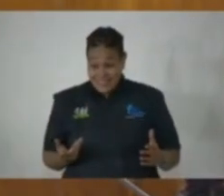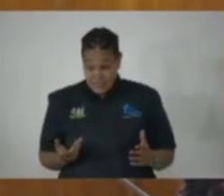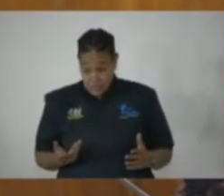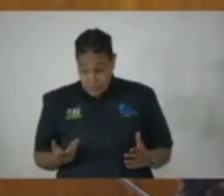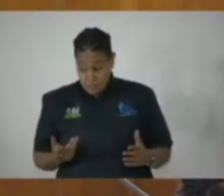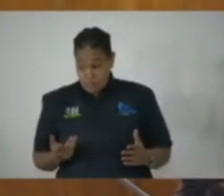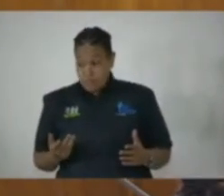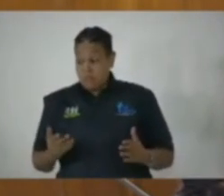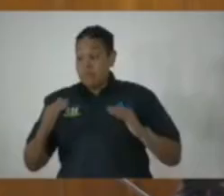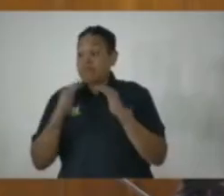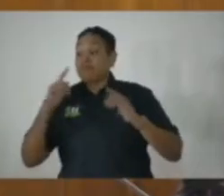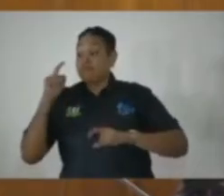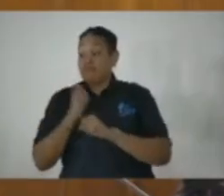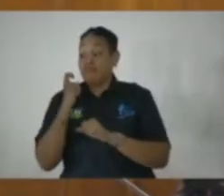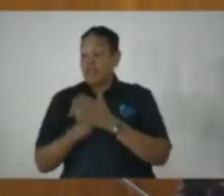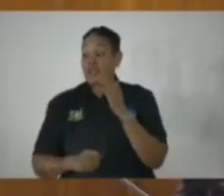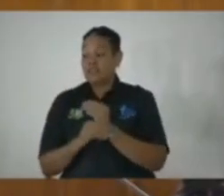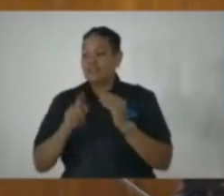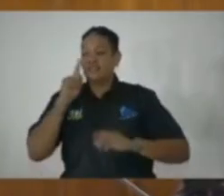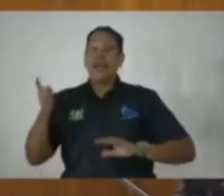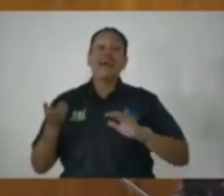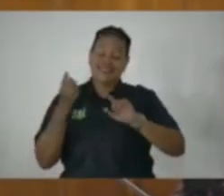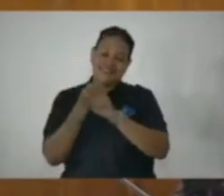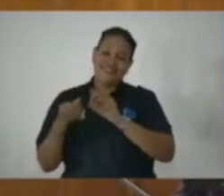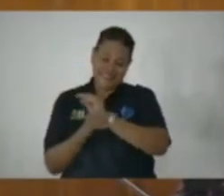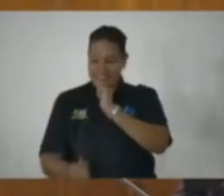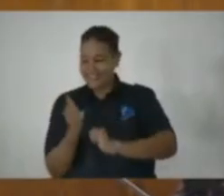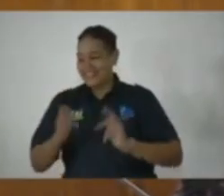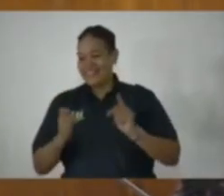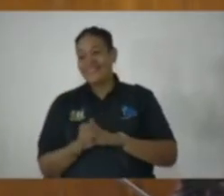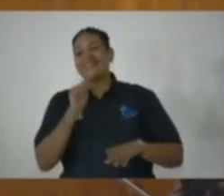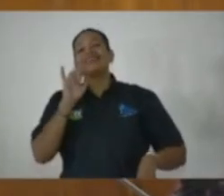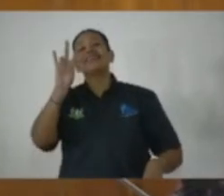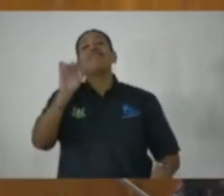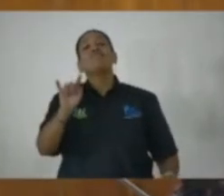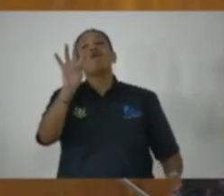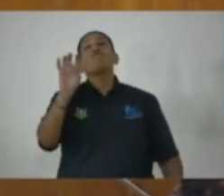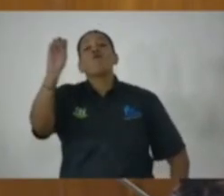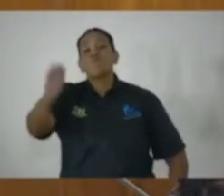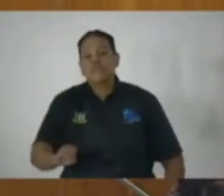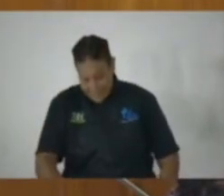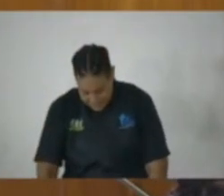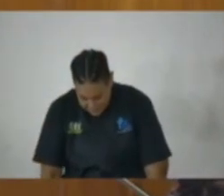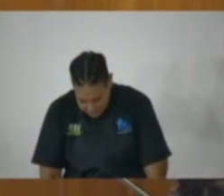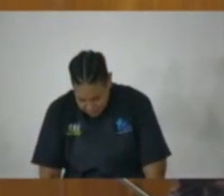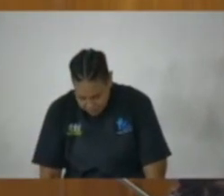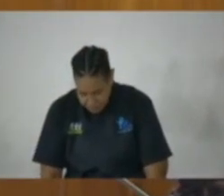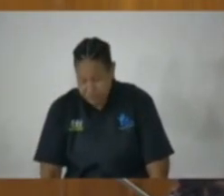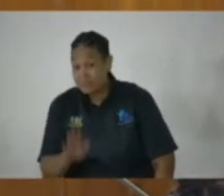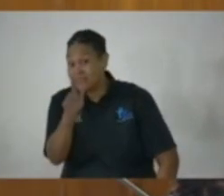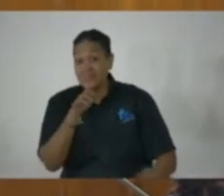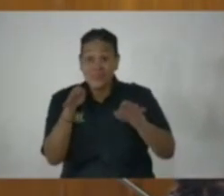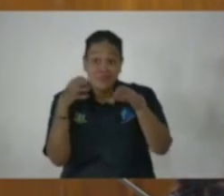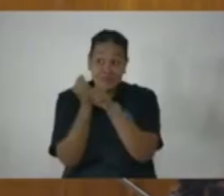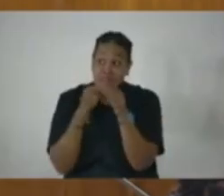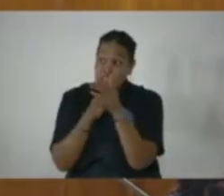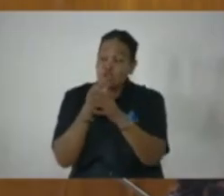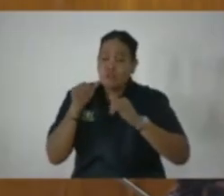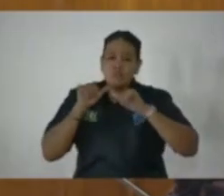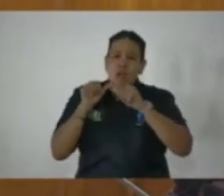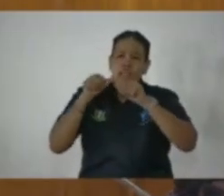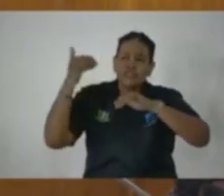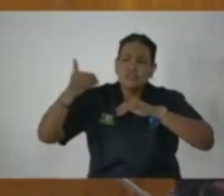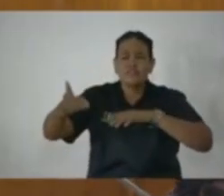is the level of inflation affecting the majority of people, is at 7.4%. This highlights a persistent